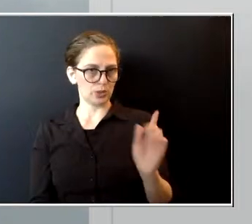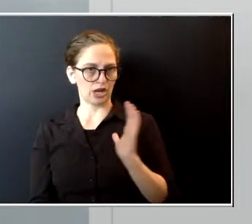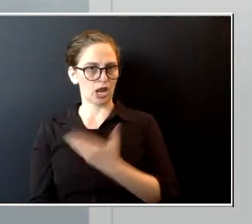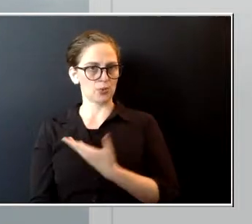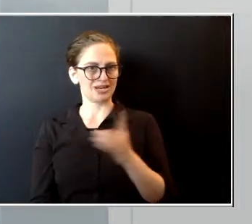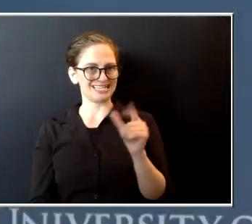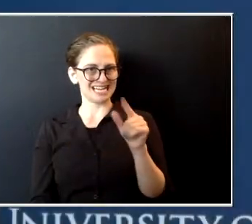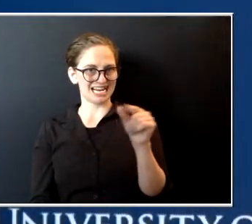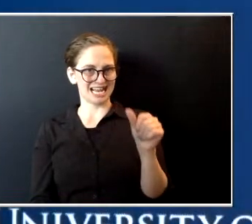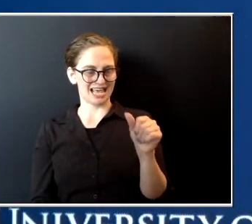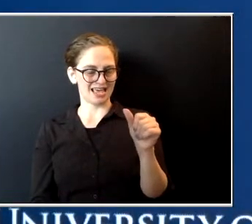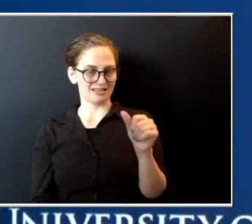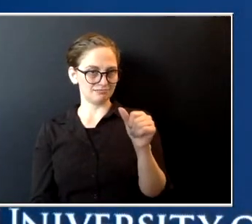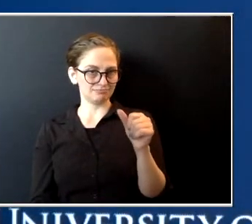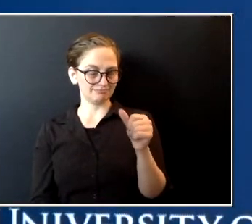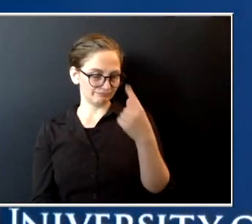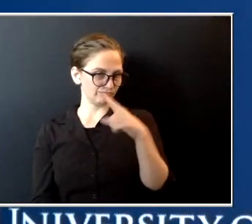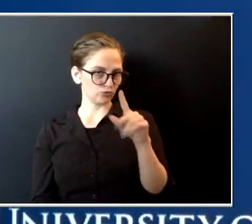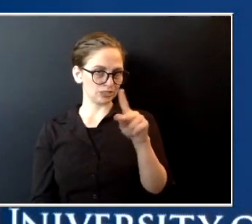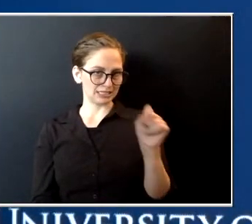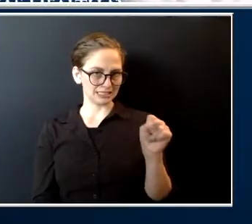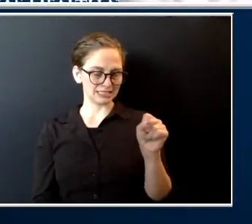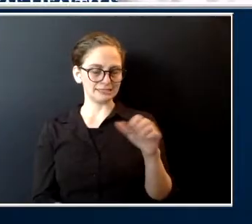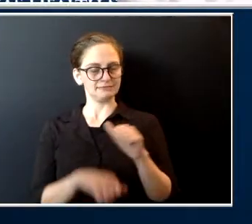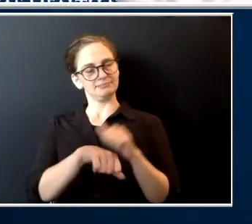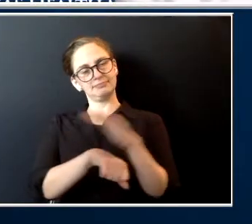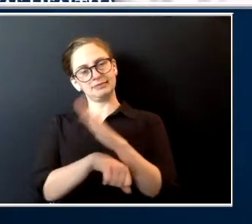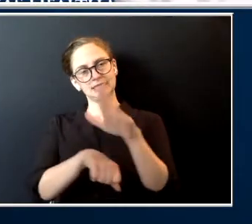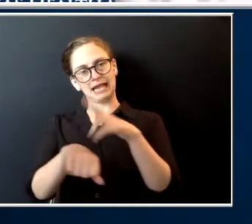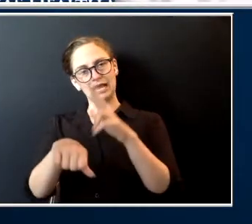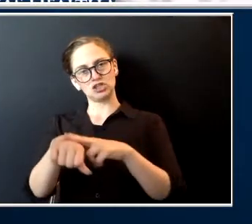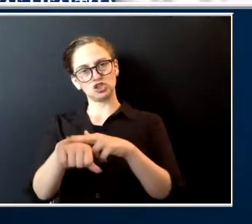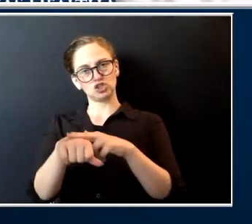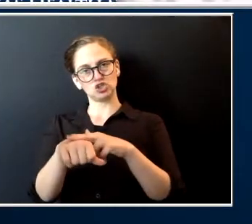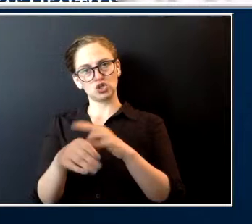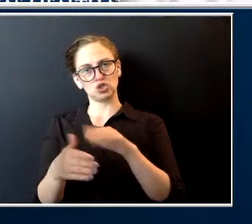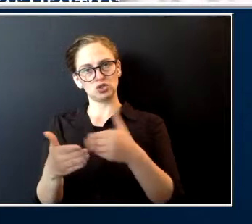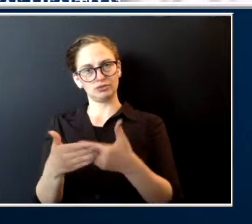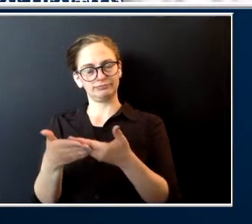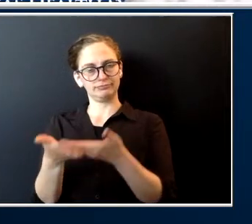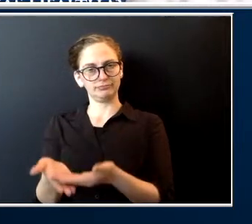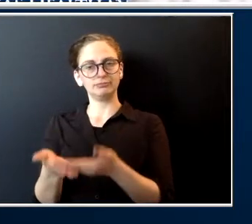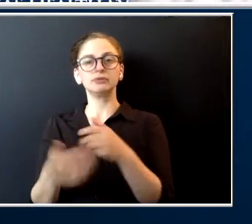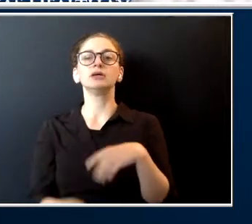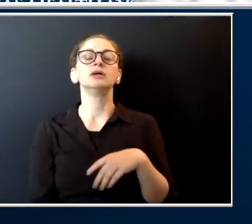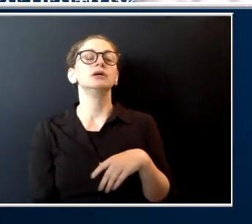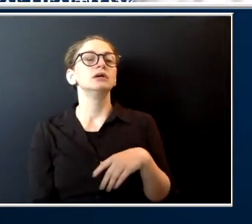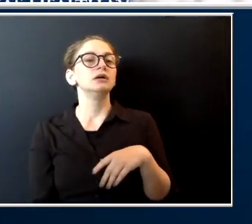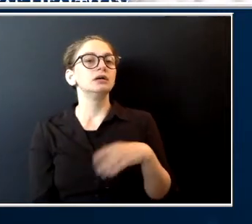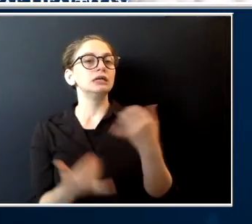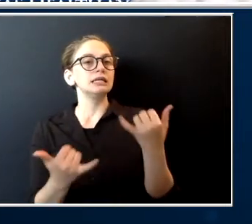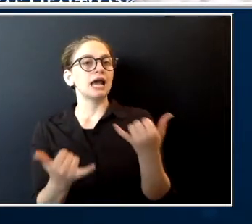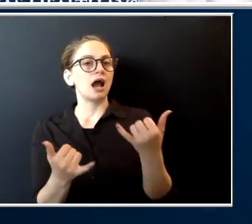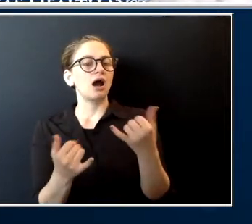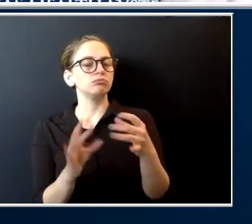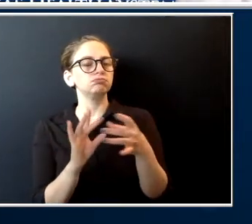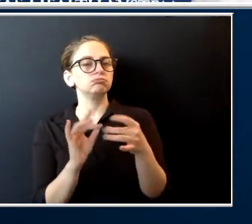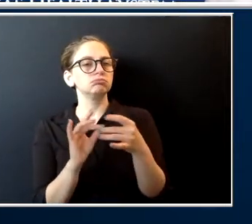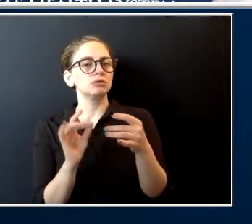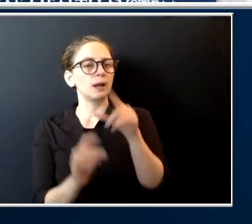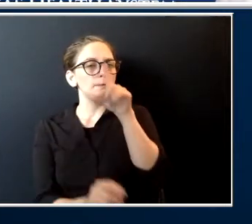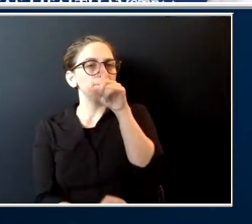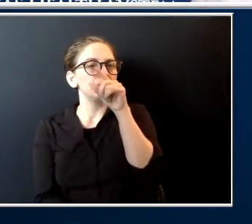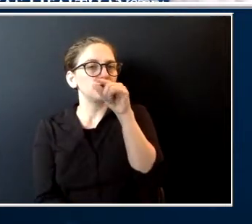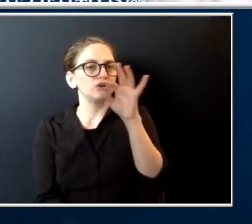the national data source as well. Now let's talk a little bit about bird flu. It sounds like recent cases in Colorado were among farm workers